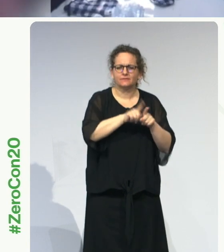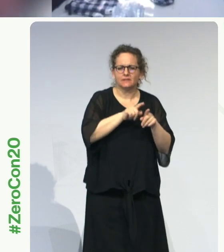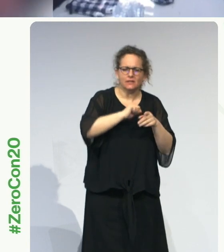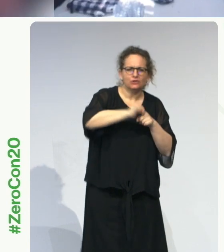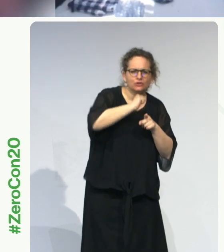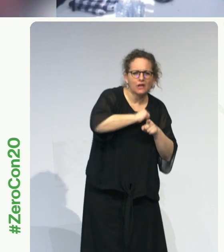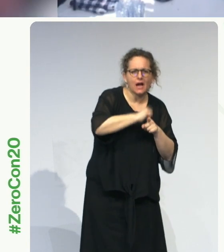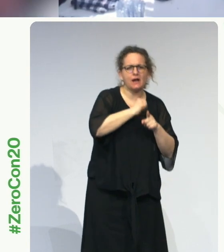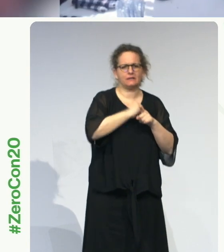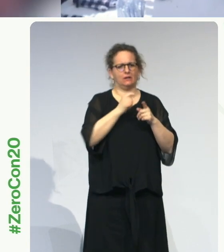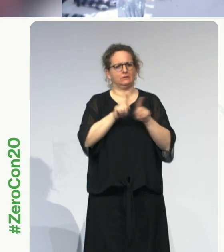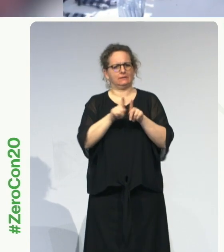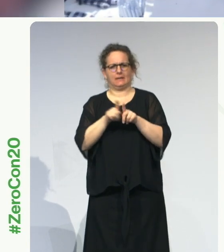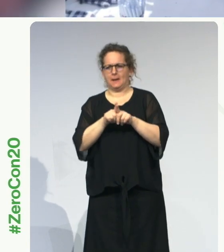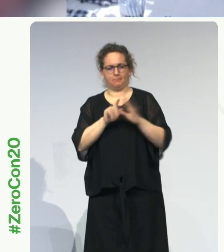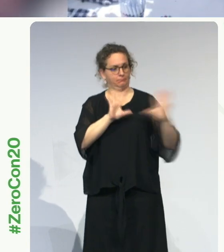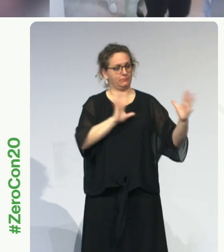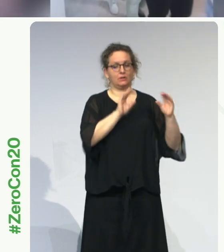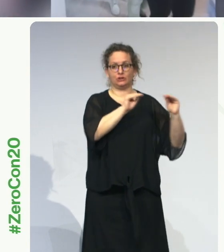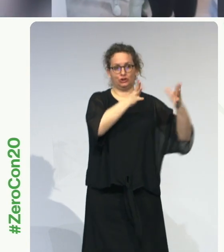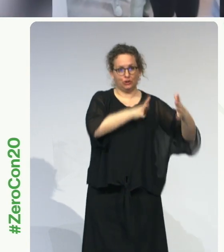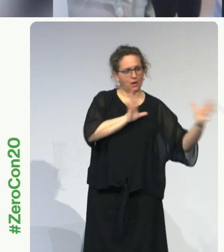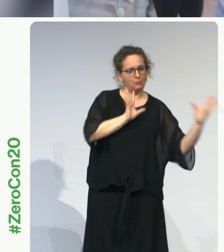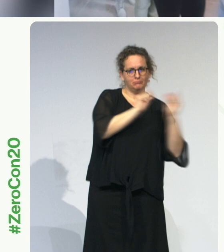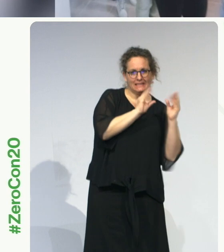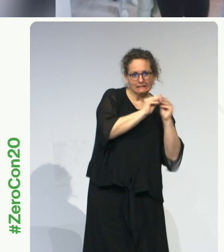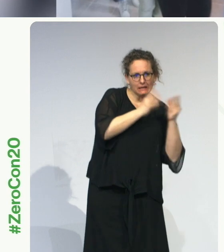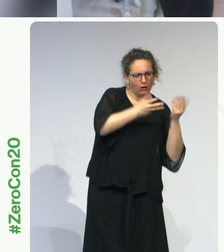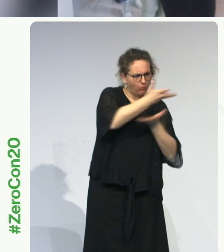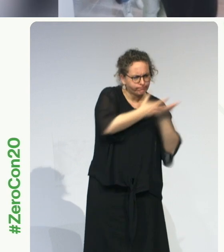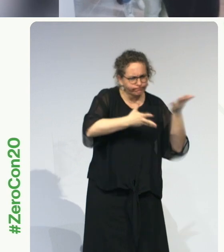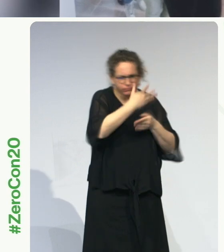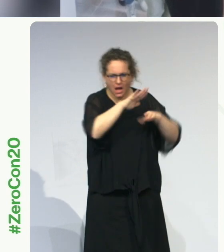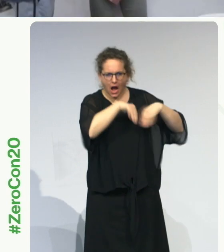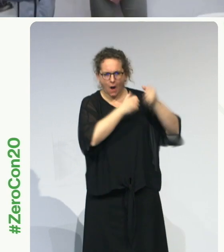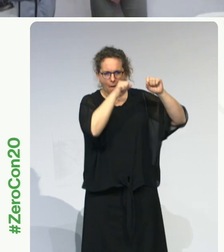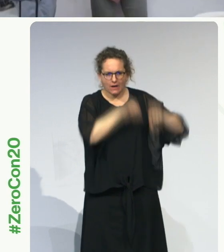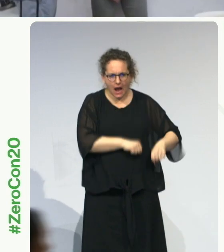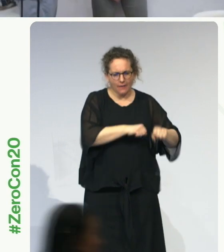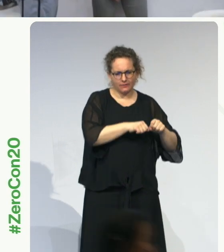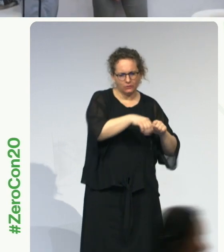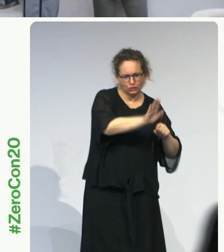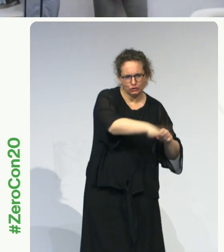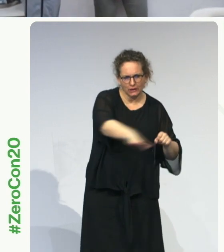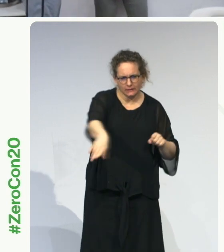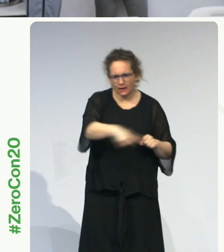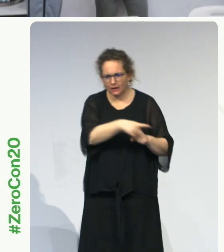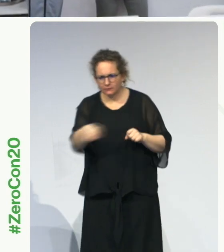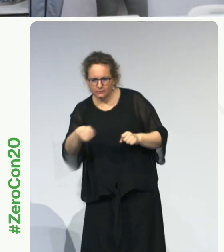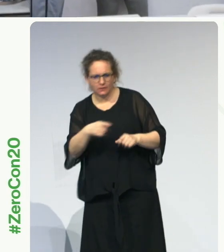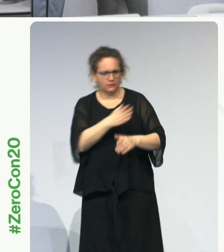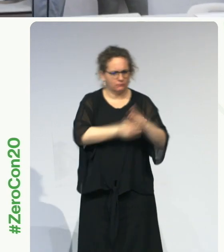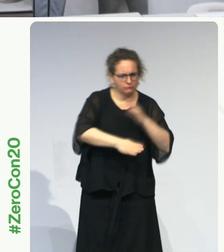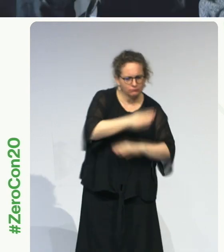teachers and school service providers that provides instruction as to how to work with students with disabilities.